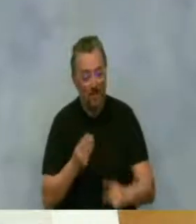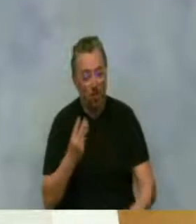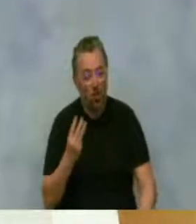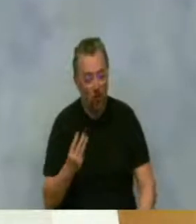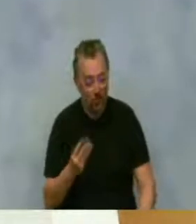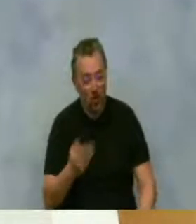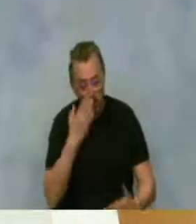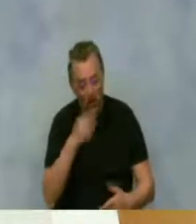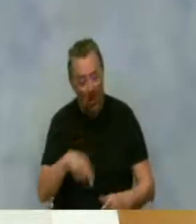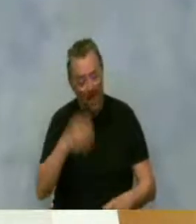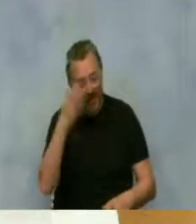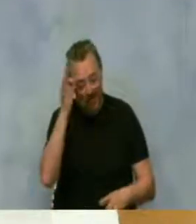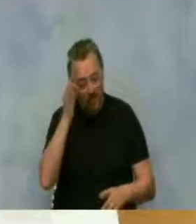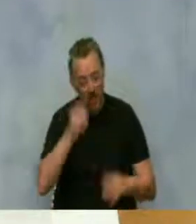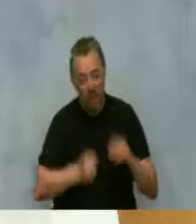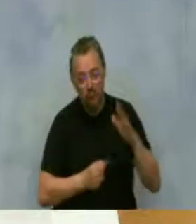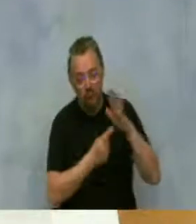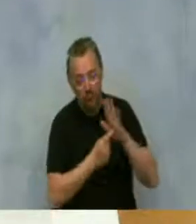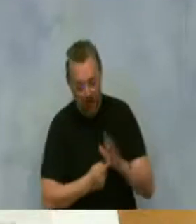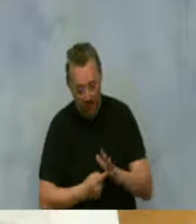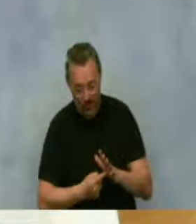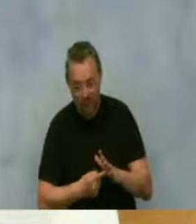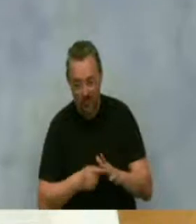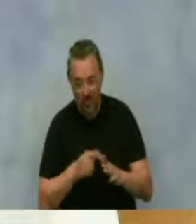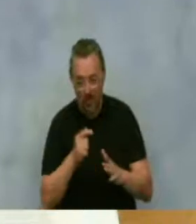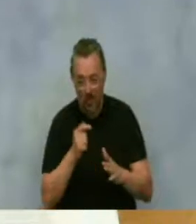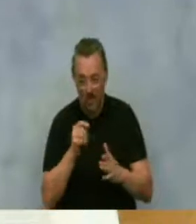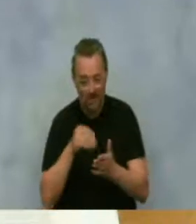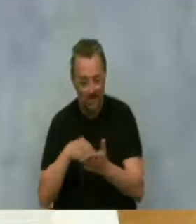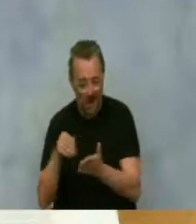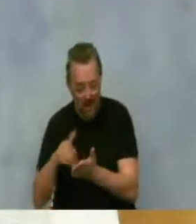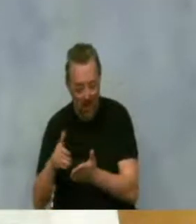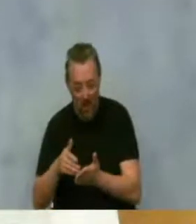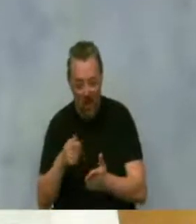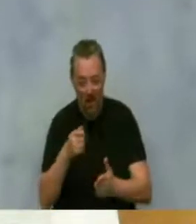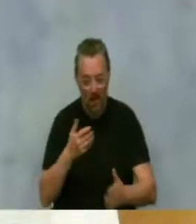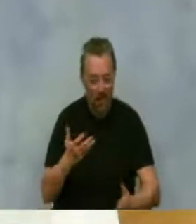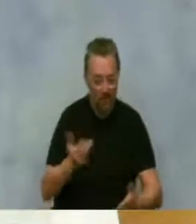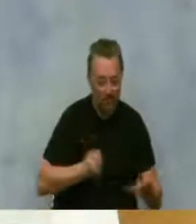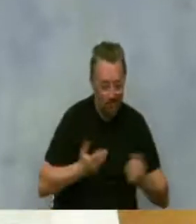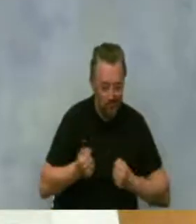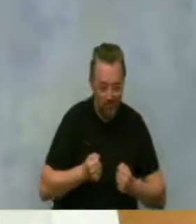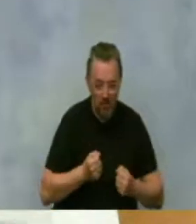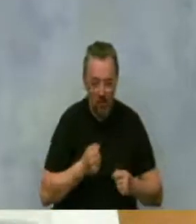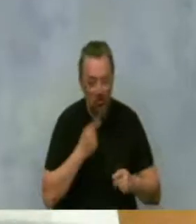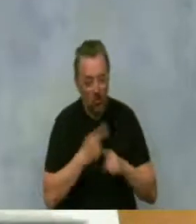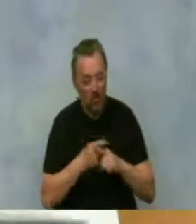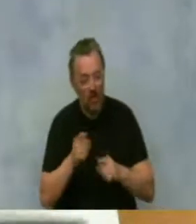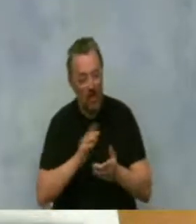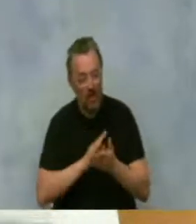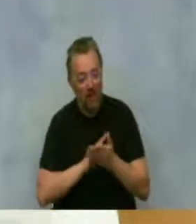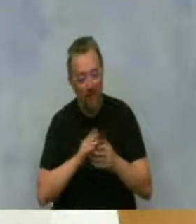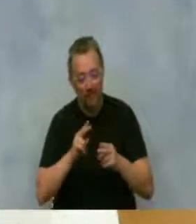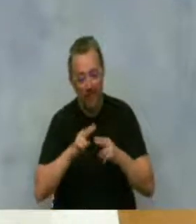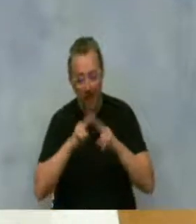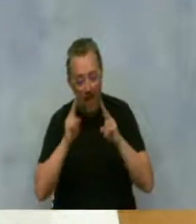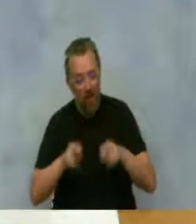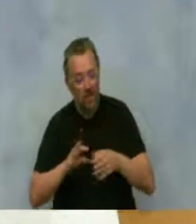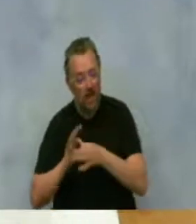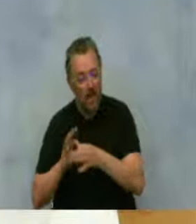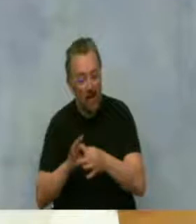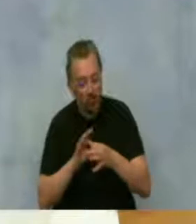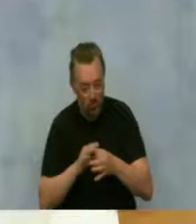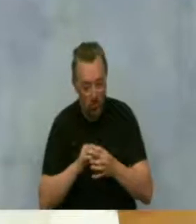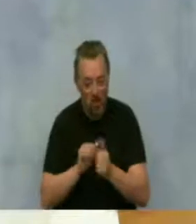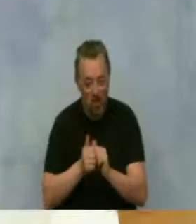priorities for council new build and acquisitions, as well as the ambition of our housing association partners who have confirmed their capacity to